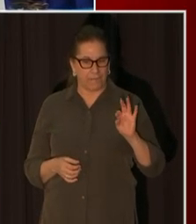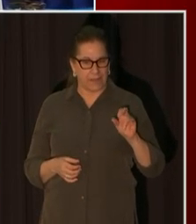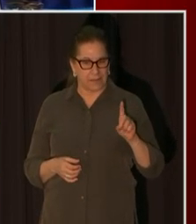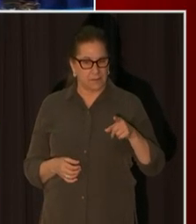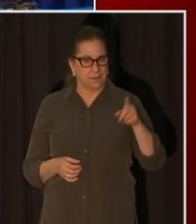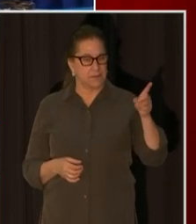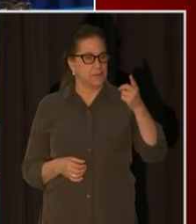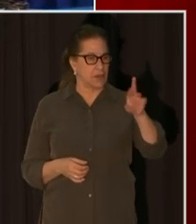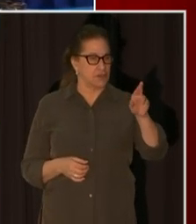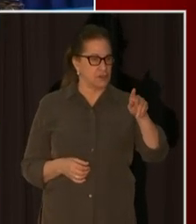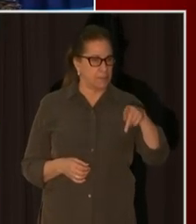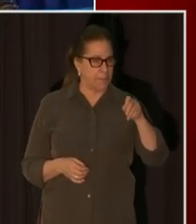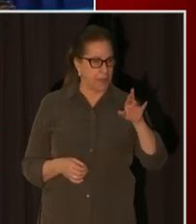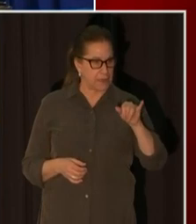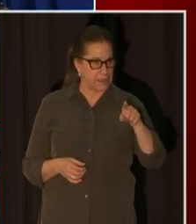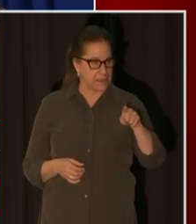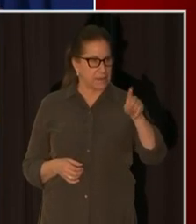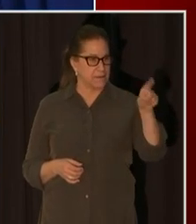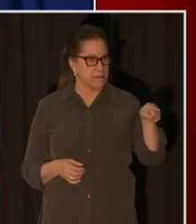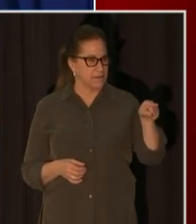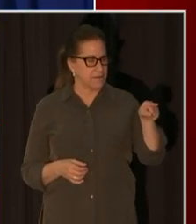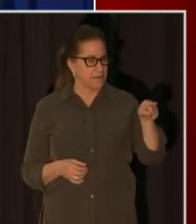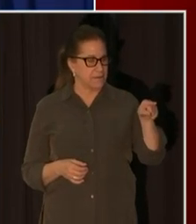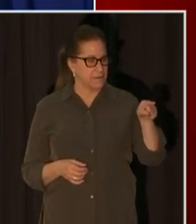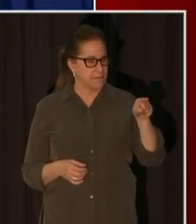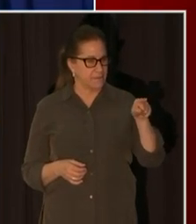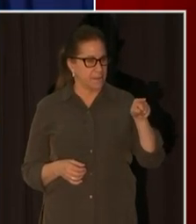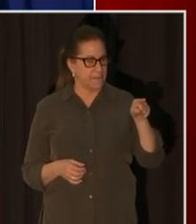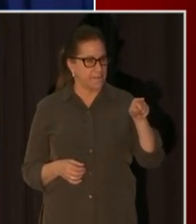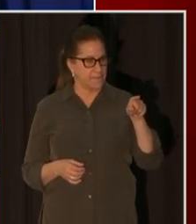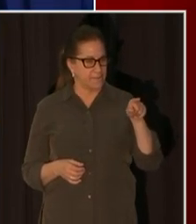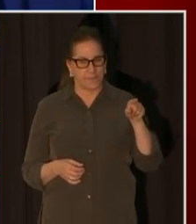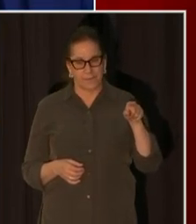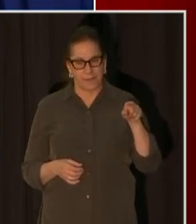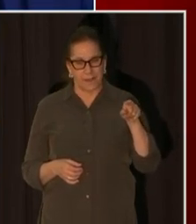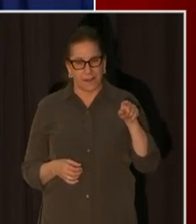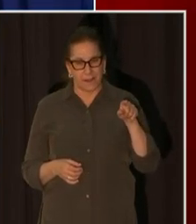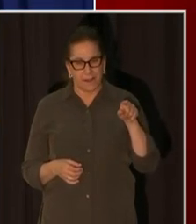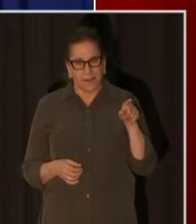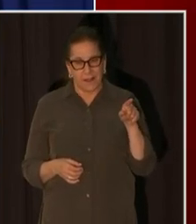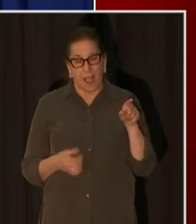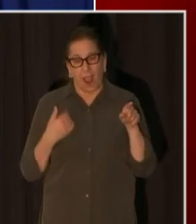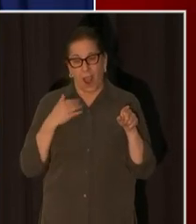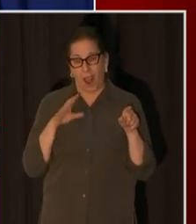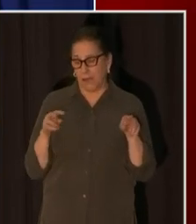about unemployment. Your line should be open now. Can you hear us?